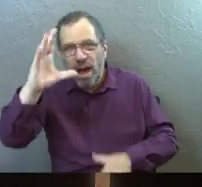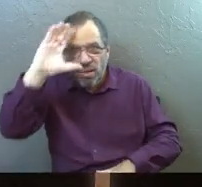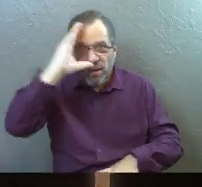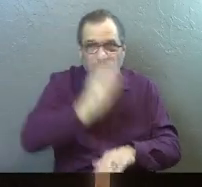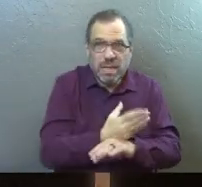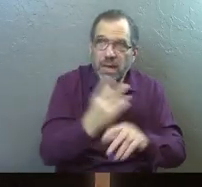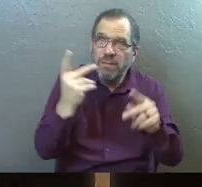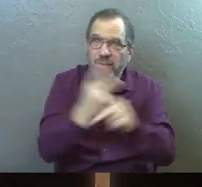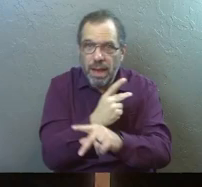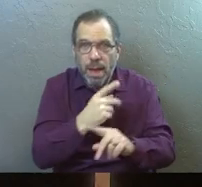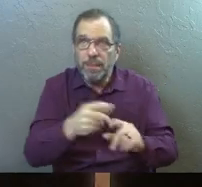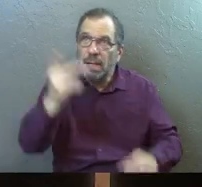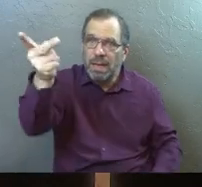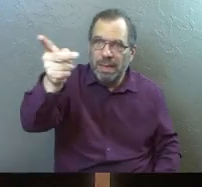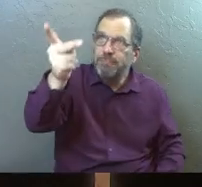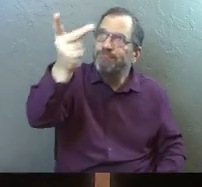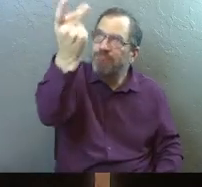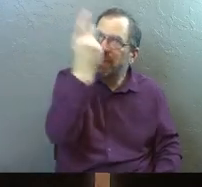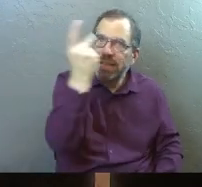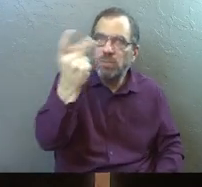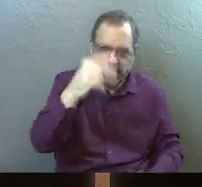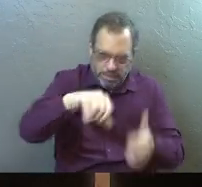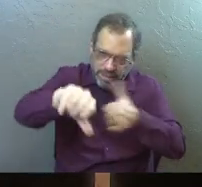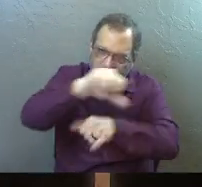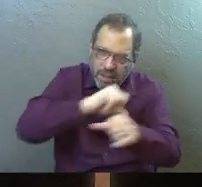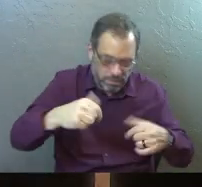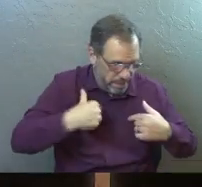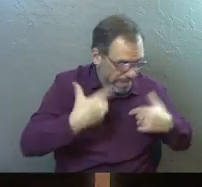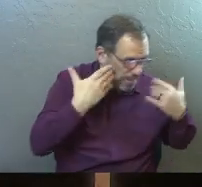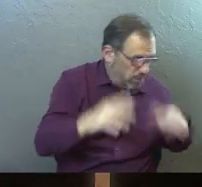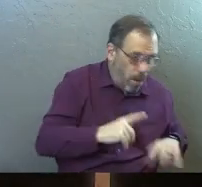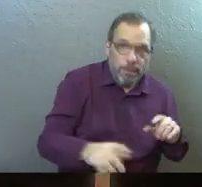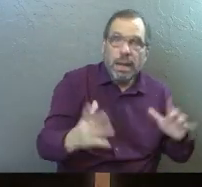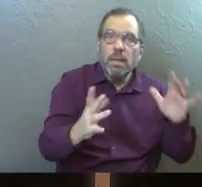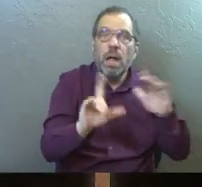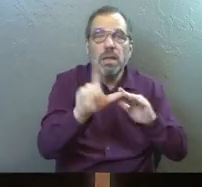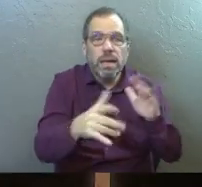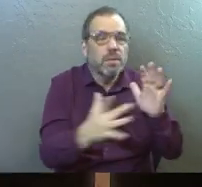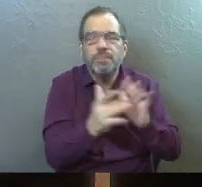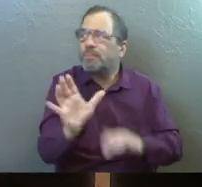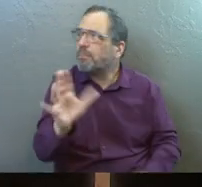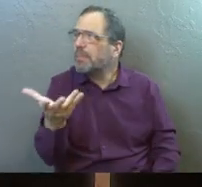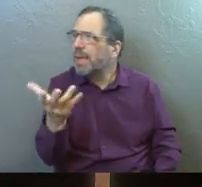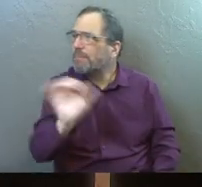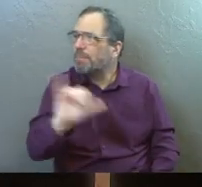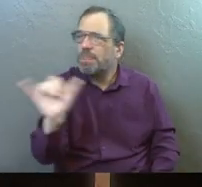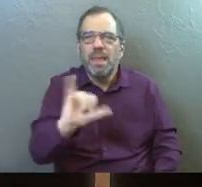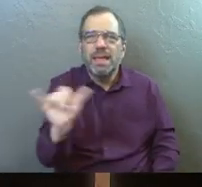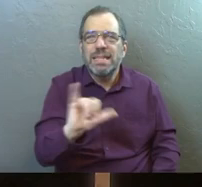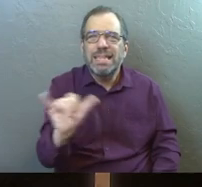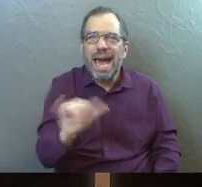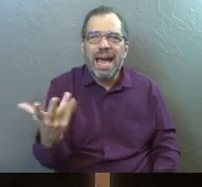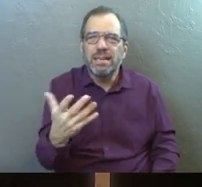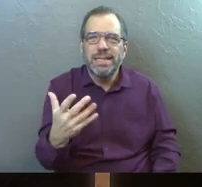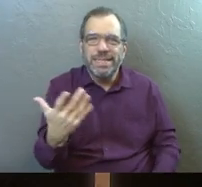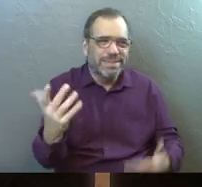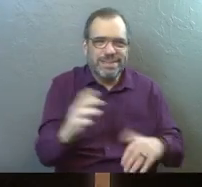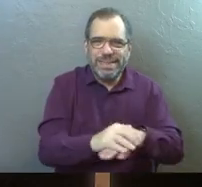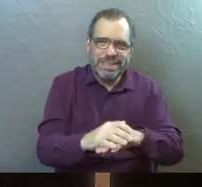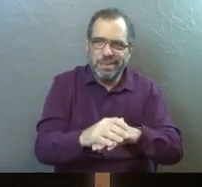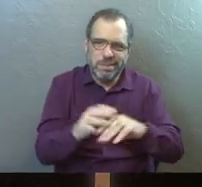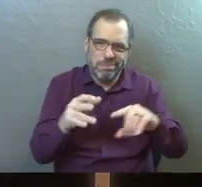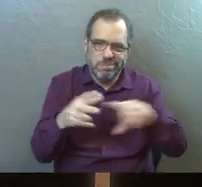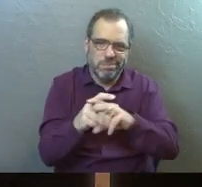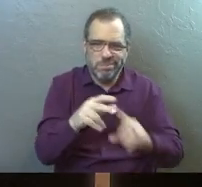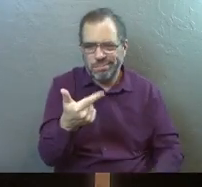I can't, but they knew they had to be in fellowship. And then later on, Jesus said, it's almost like you got to stay plugged into this